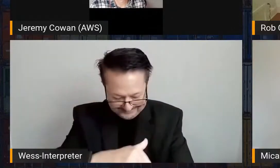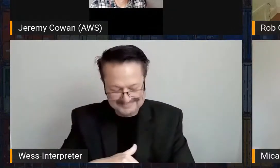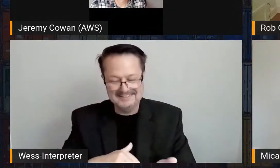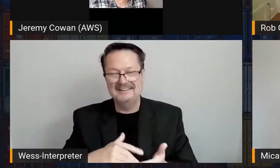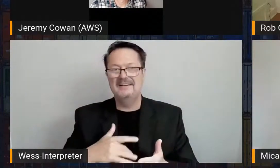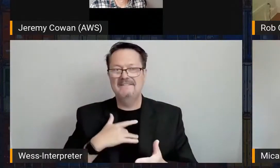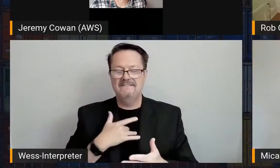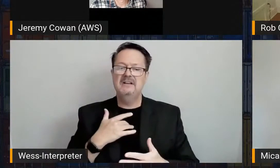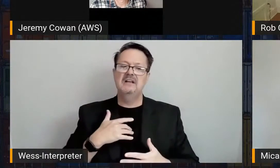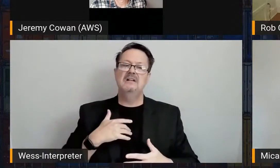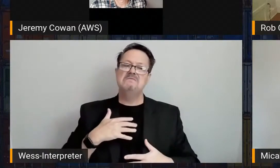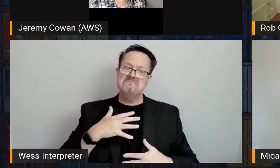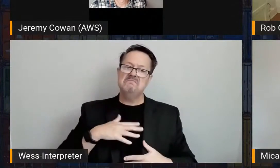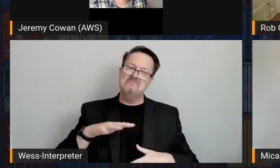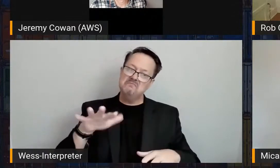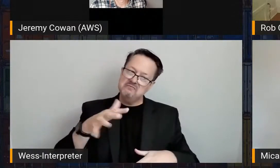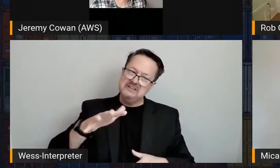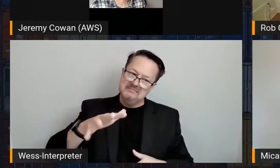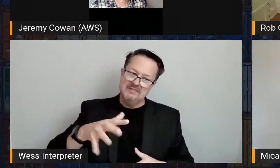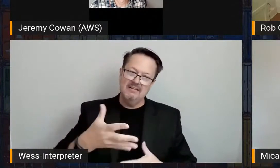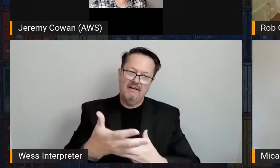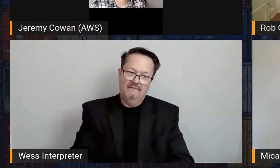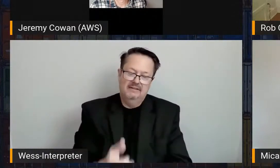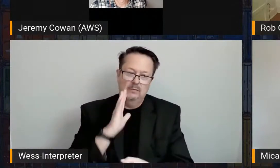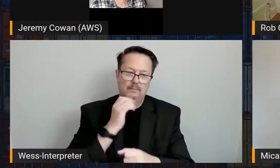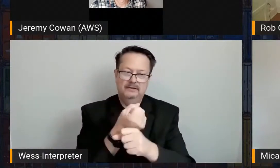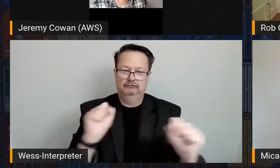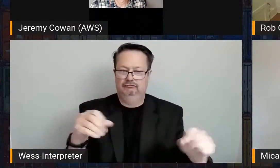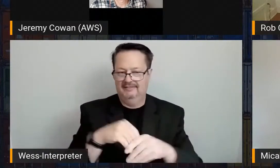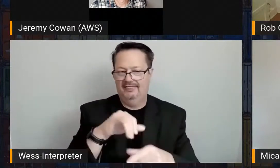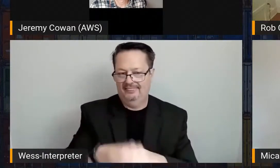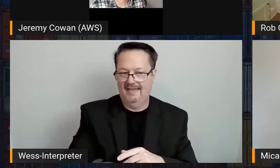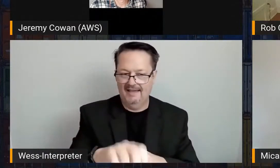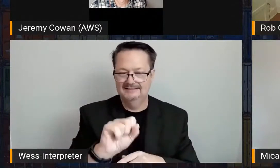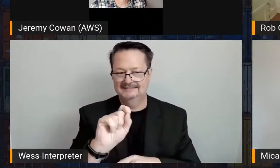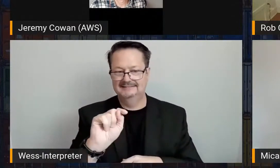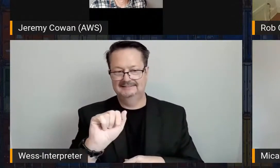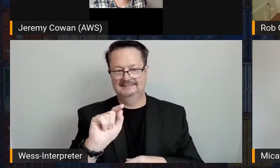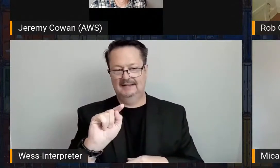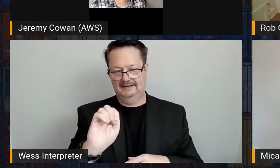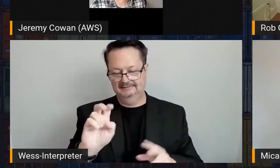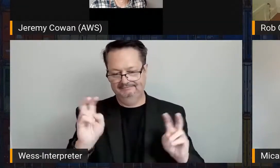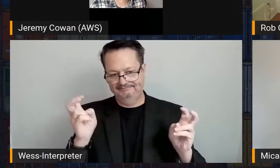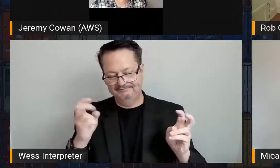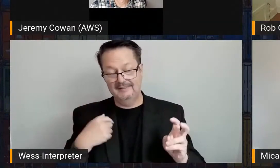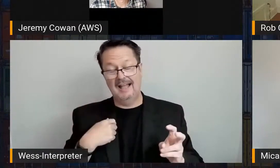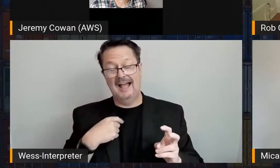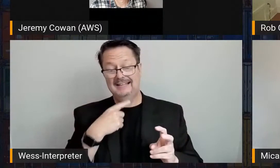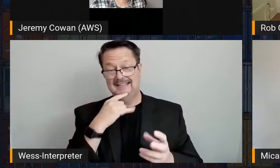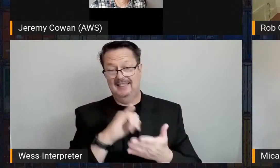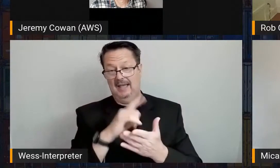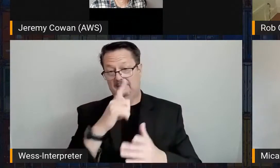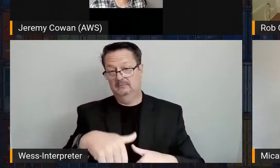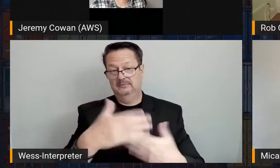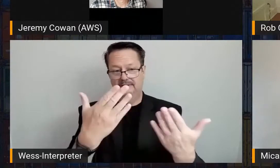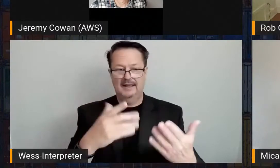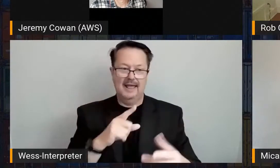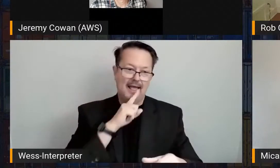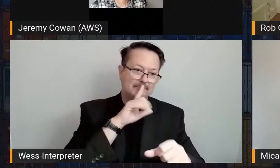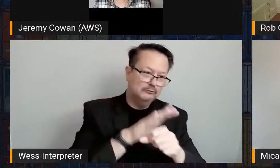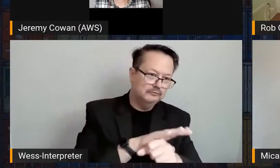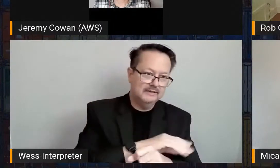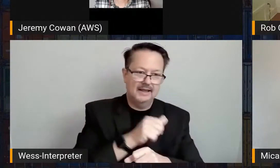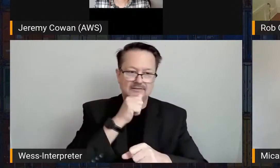be secure in that state. And I bring that up because we run into statements around our solution in security all the time, and it's